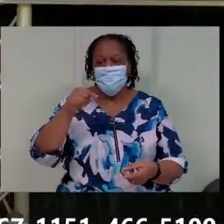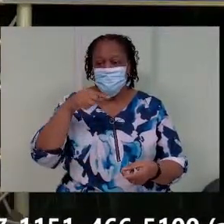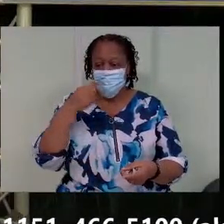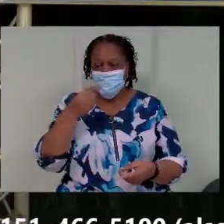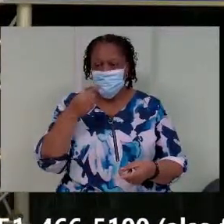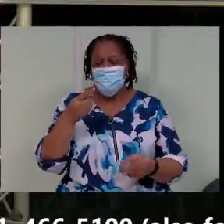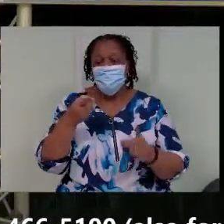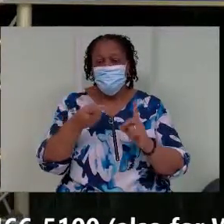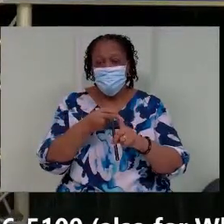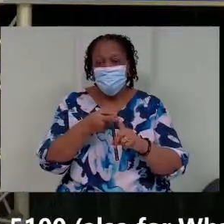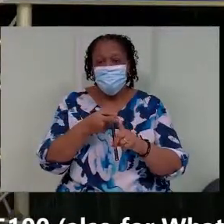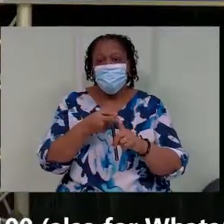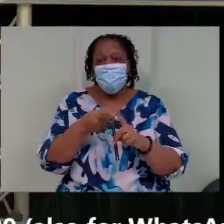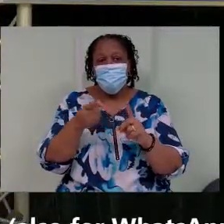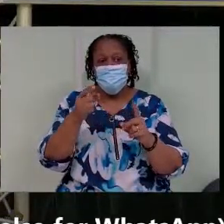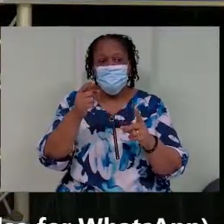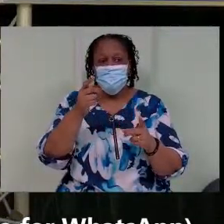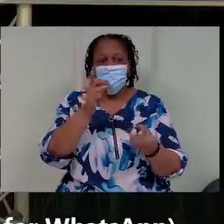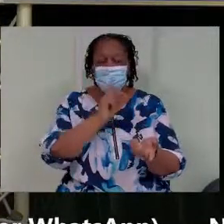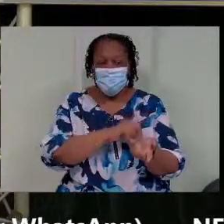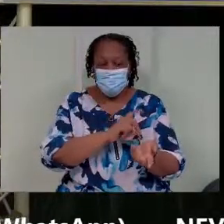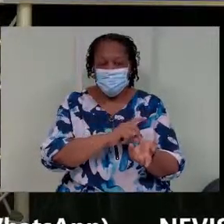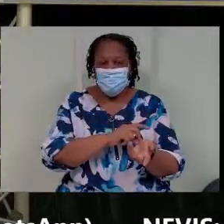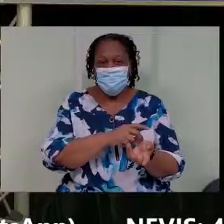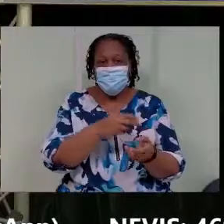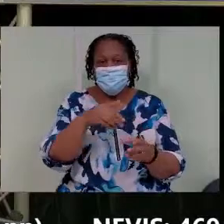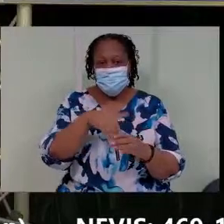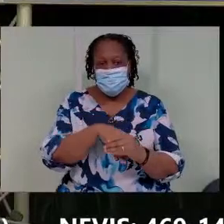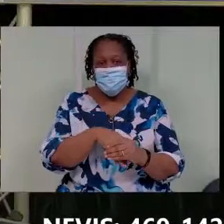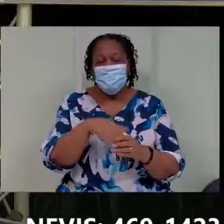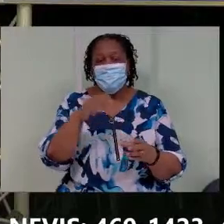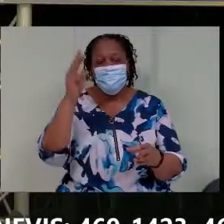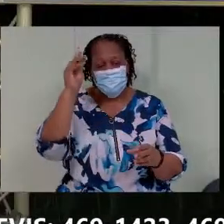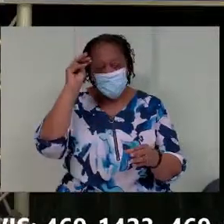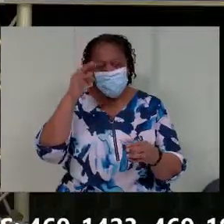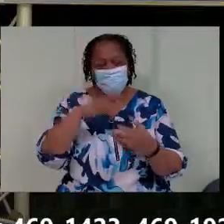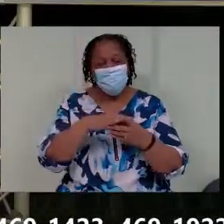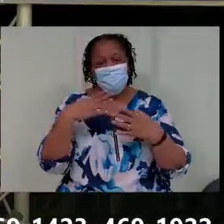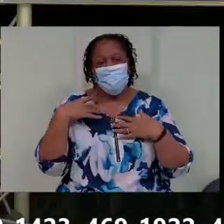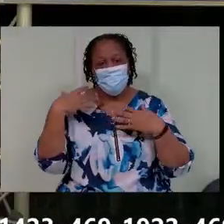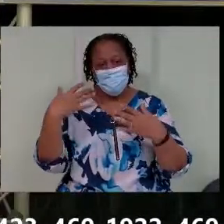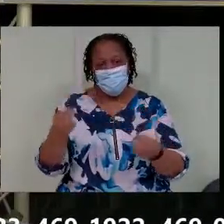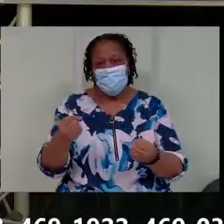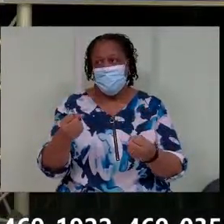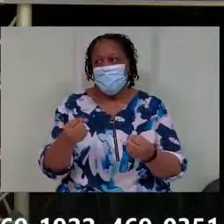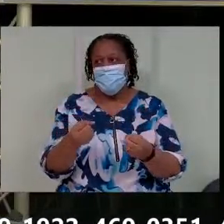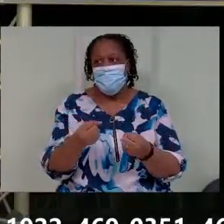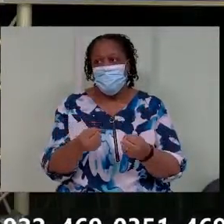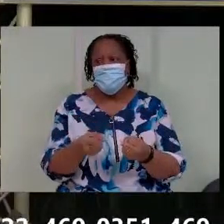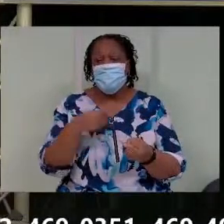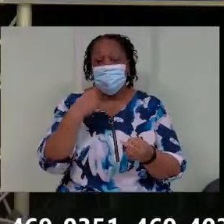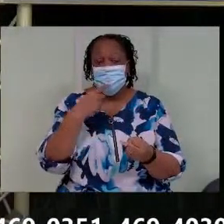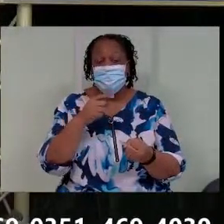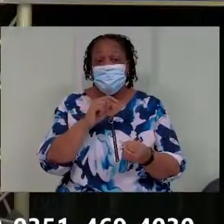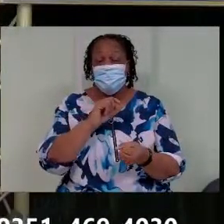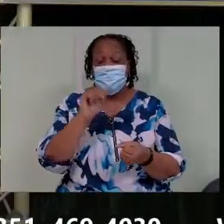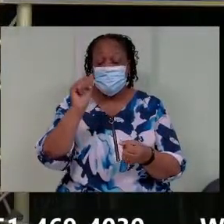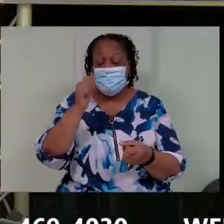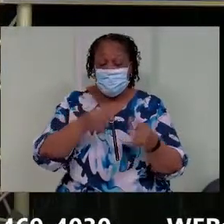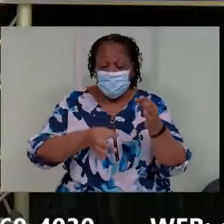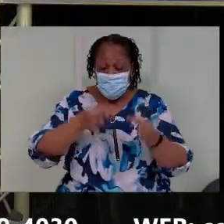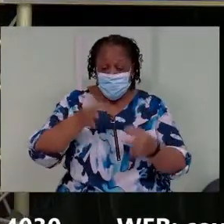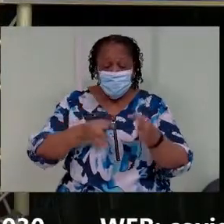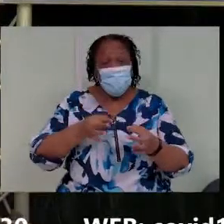the Office of the Chief Medical Officer within the Ministry of Health. Subsection 2 reads, where a